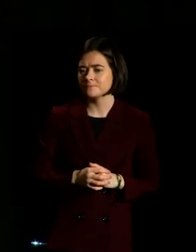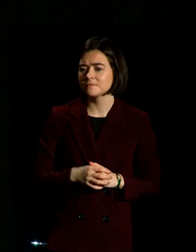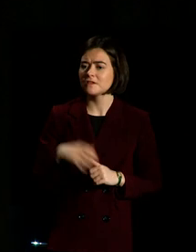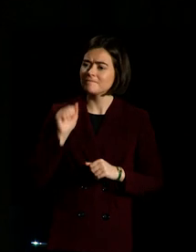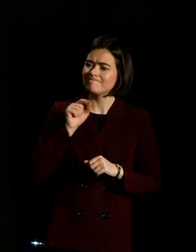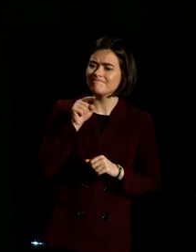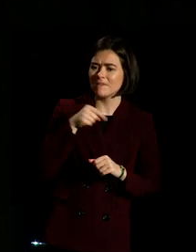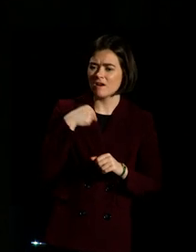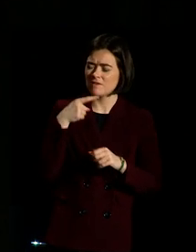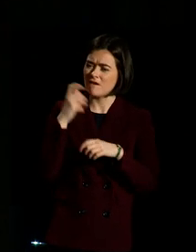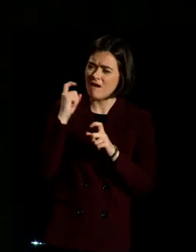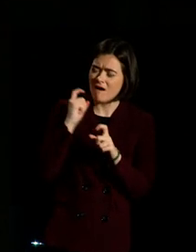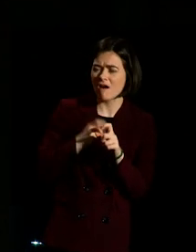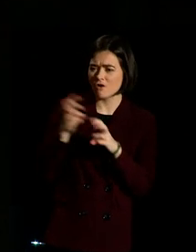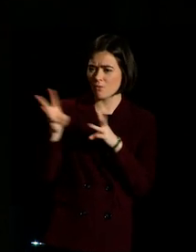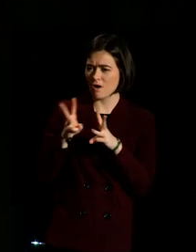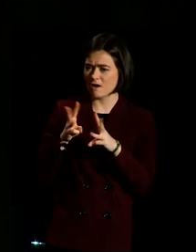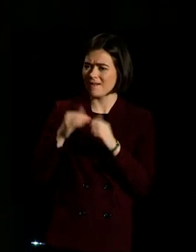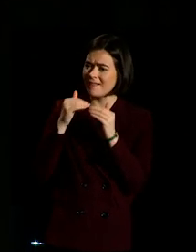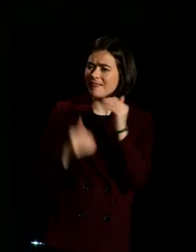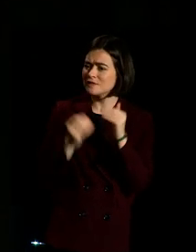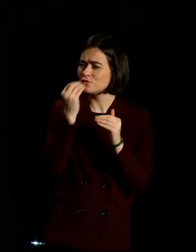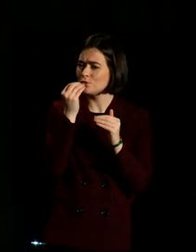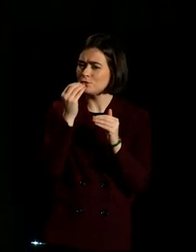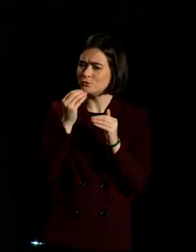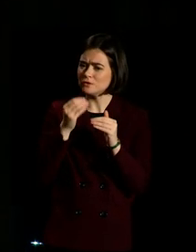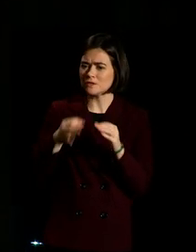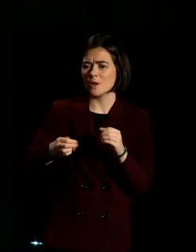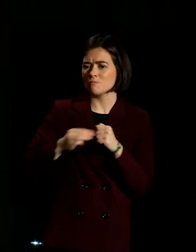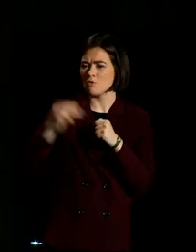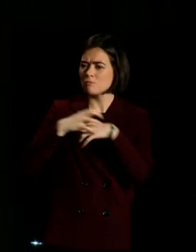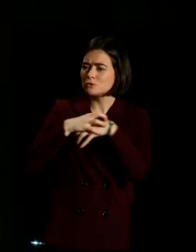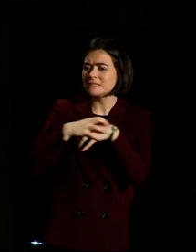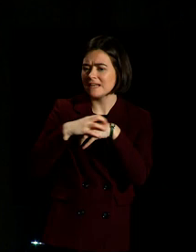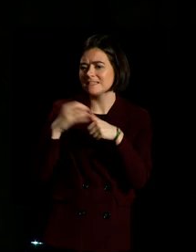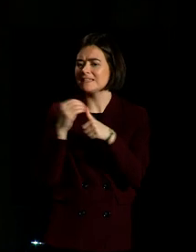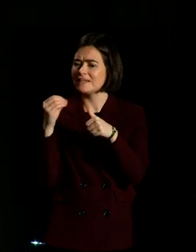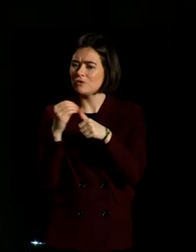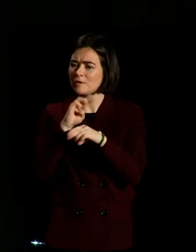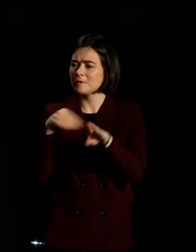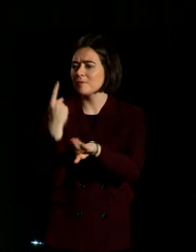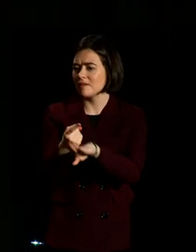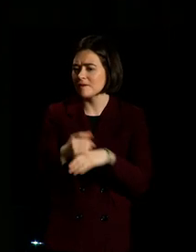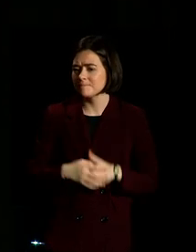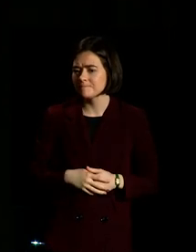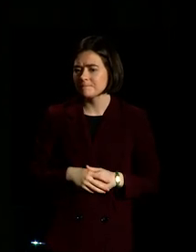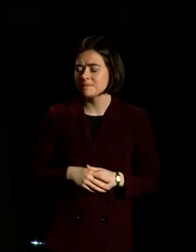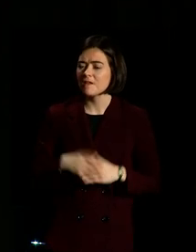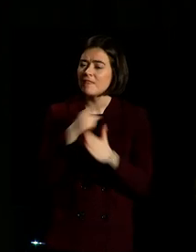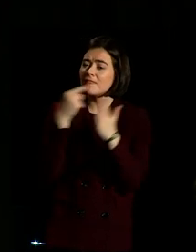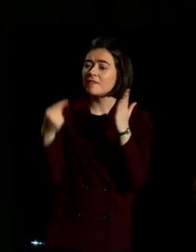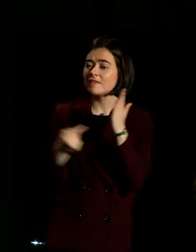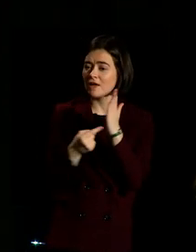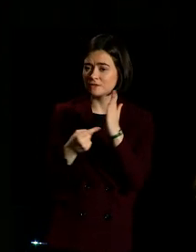where they were subjected to harder work, less food, and greater brutality than other inmates.